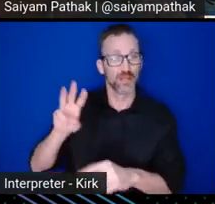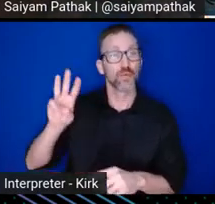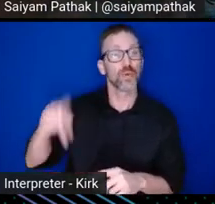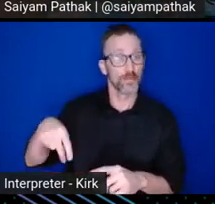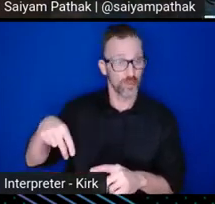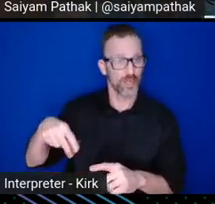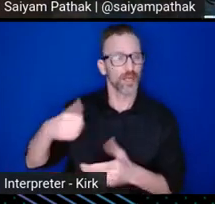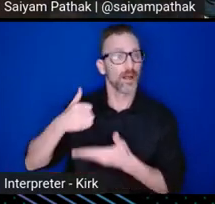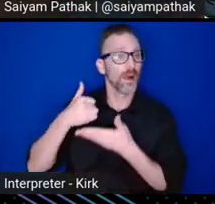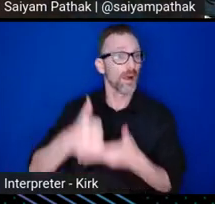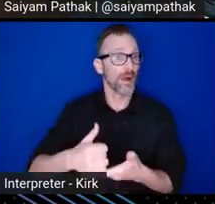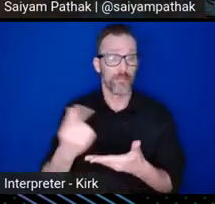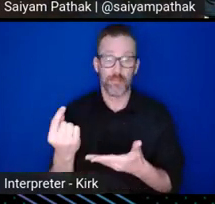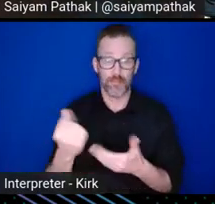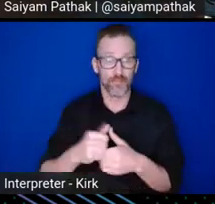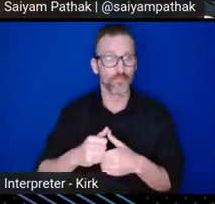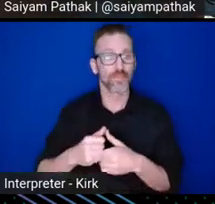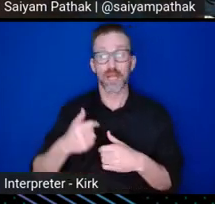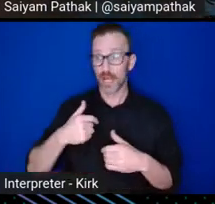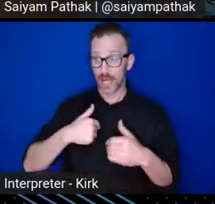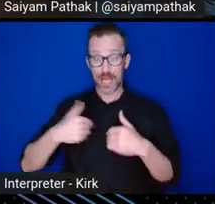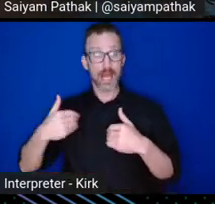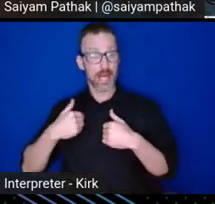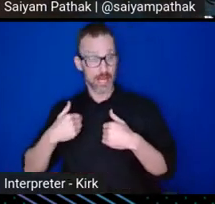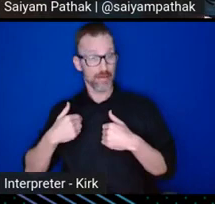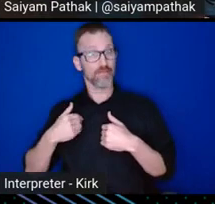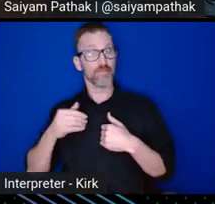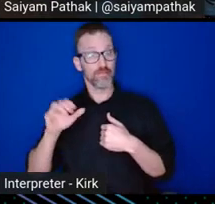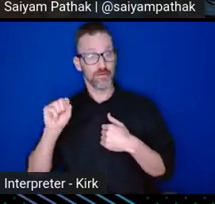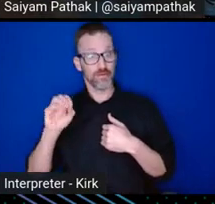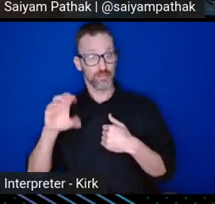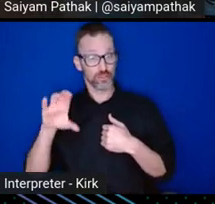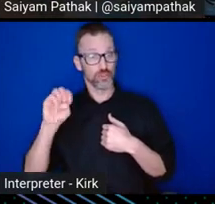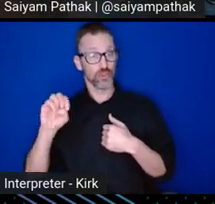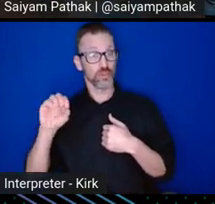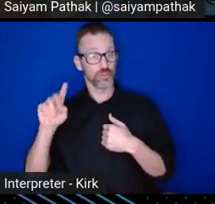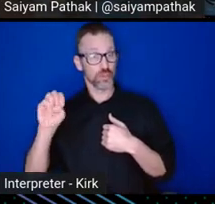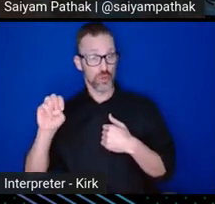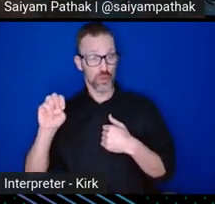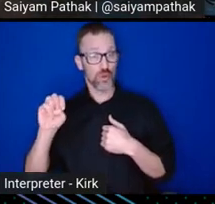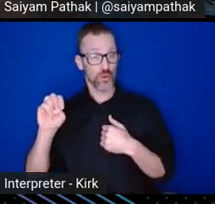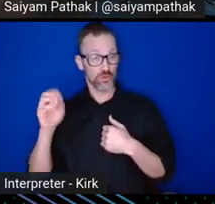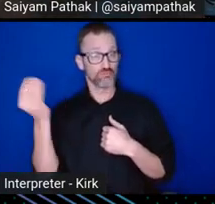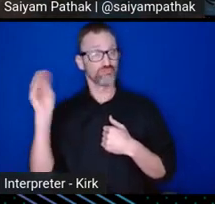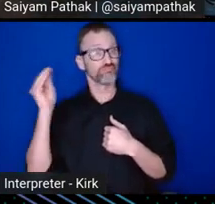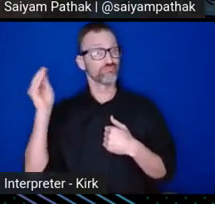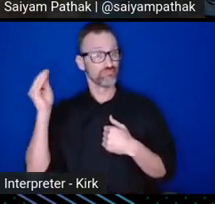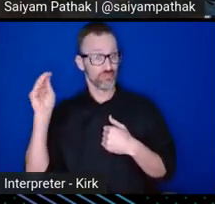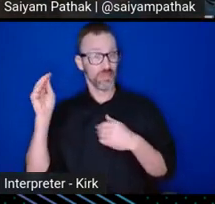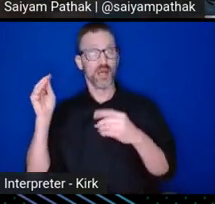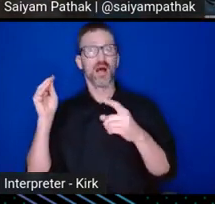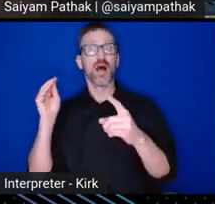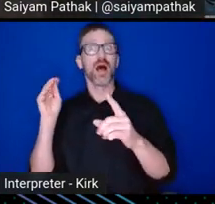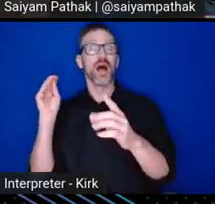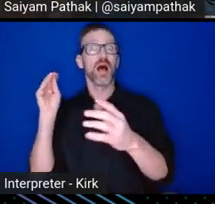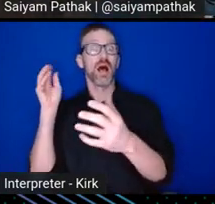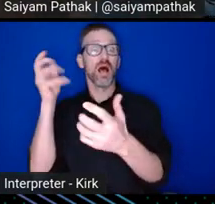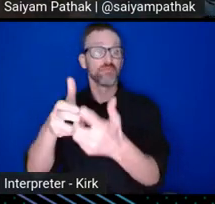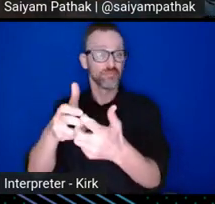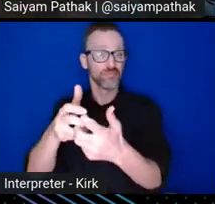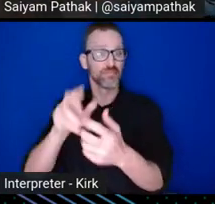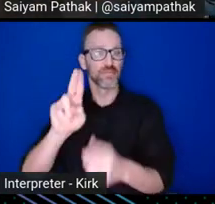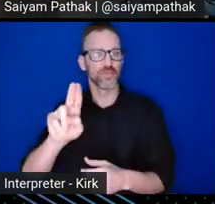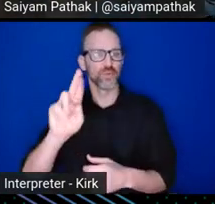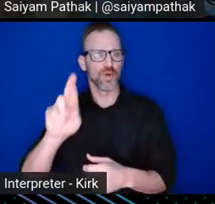piece where I have the source code, and from source code, I get to the URL. Try to understand this.